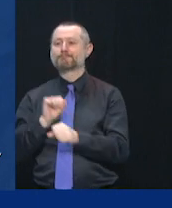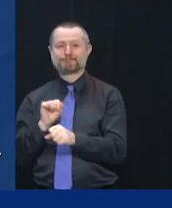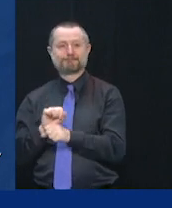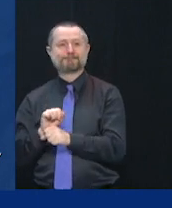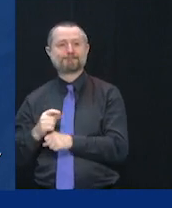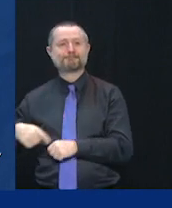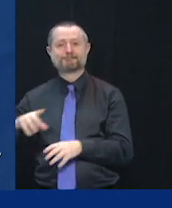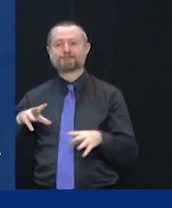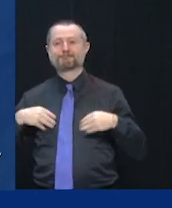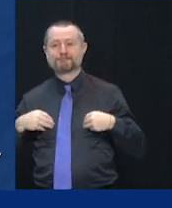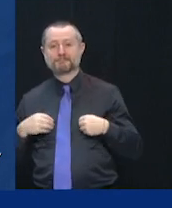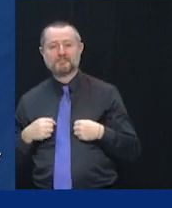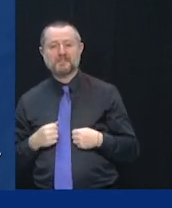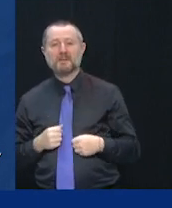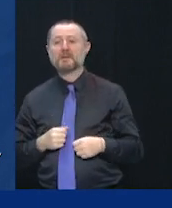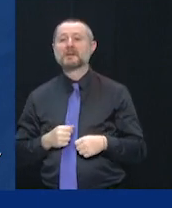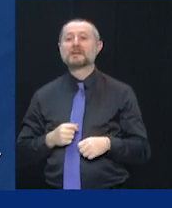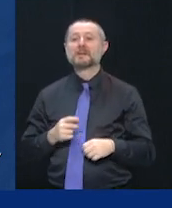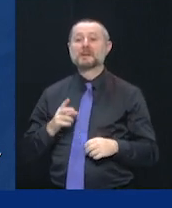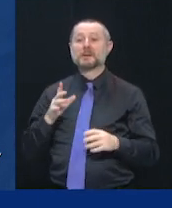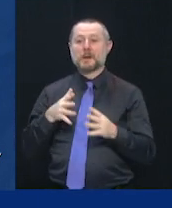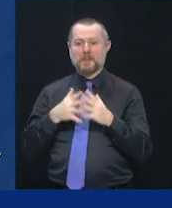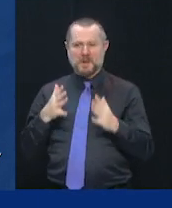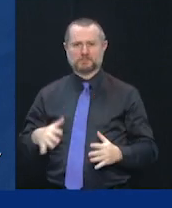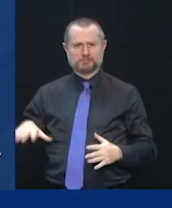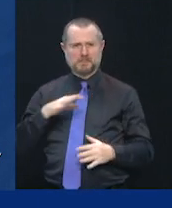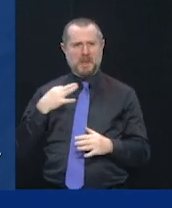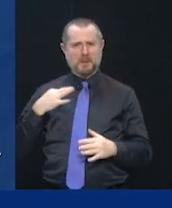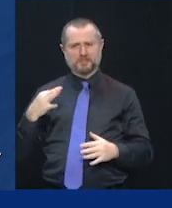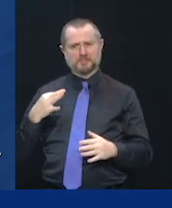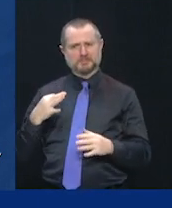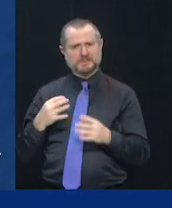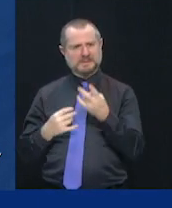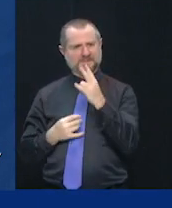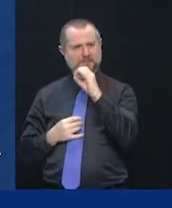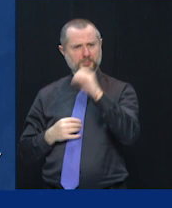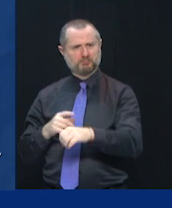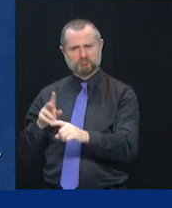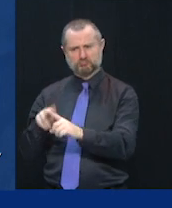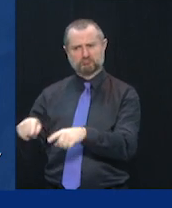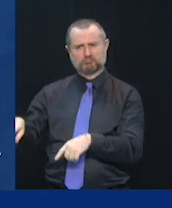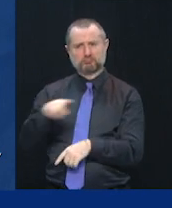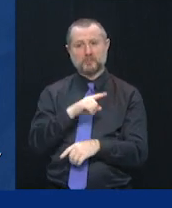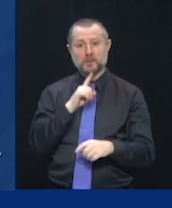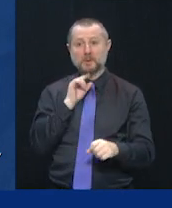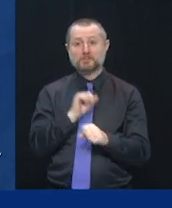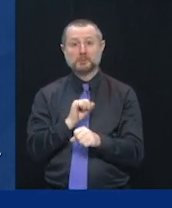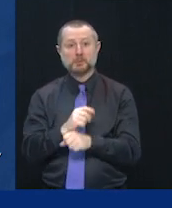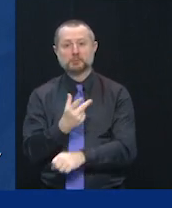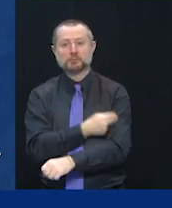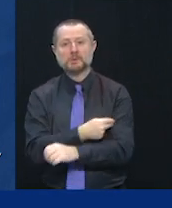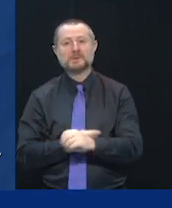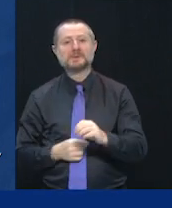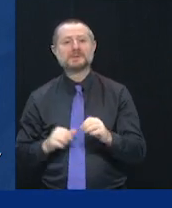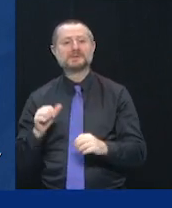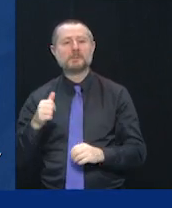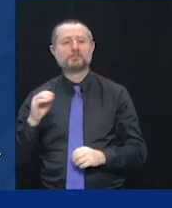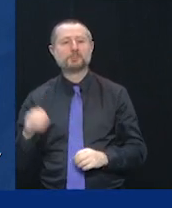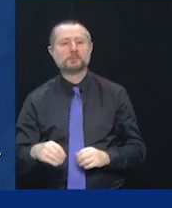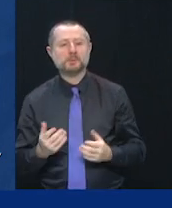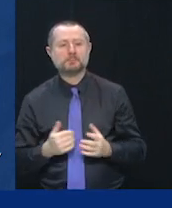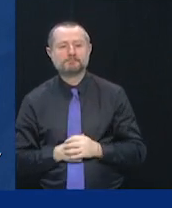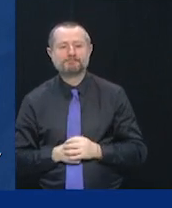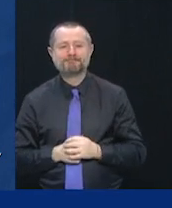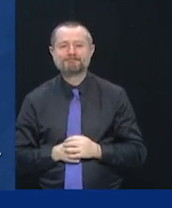17% of the workers are African American. Only 10% of the recipients are African